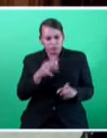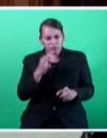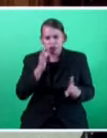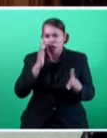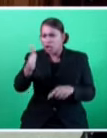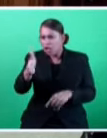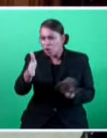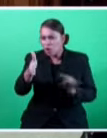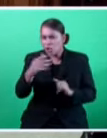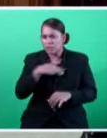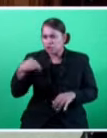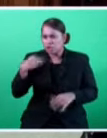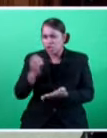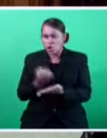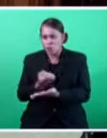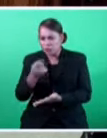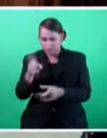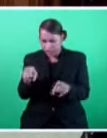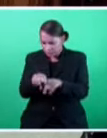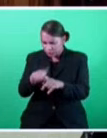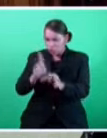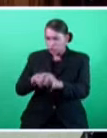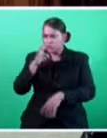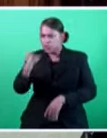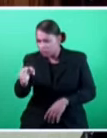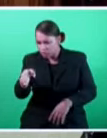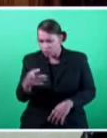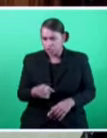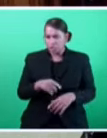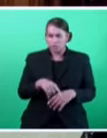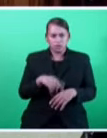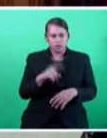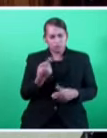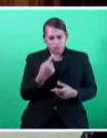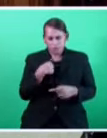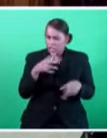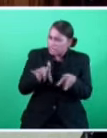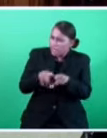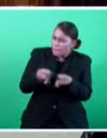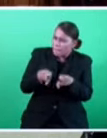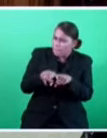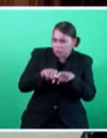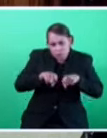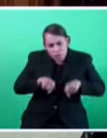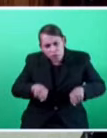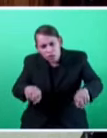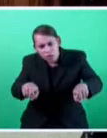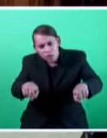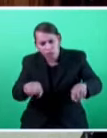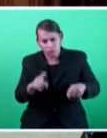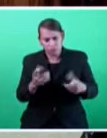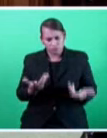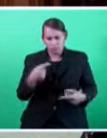his economy. So, matter of consistency, sir, and taking into account the